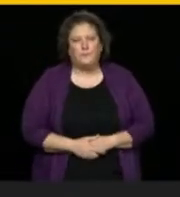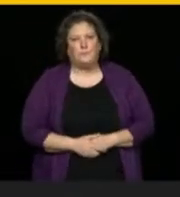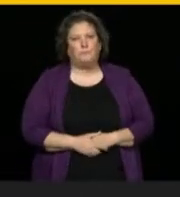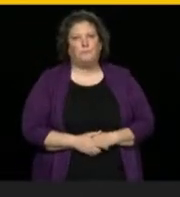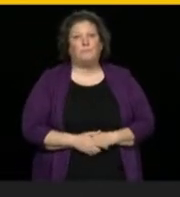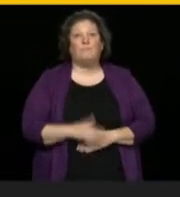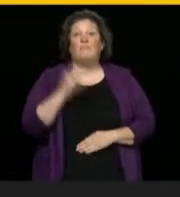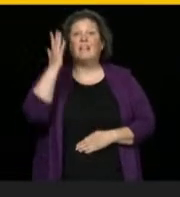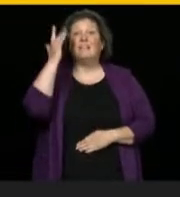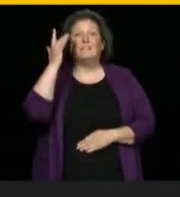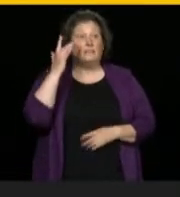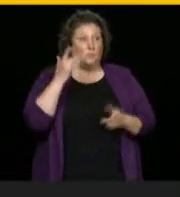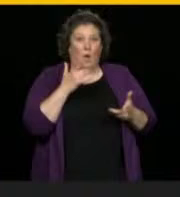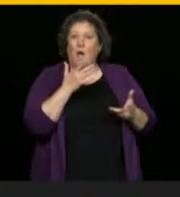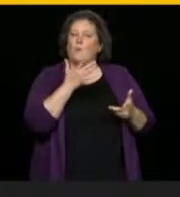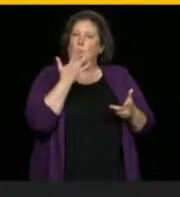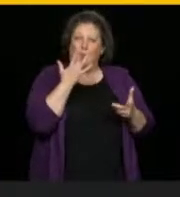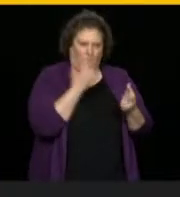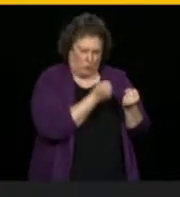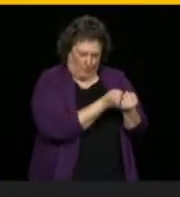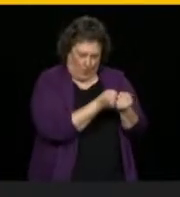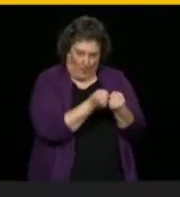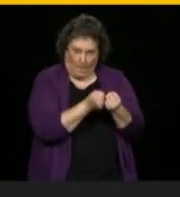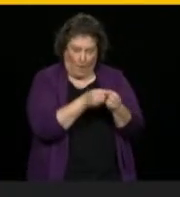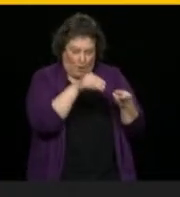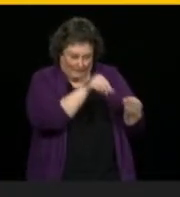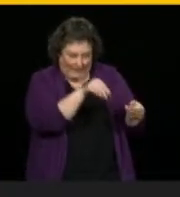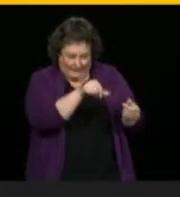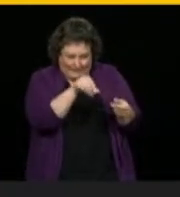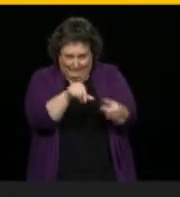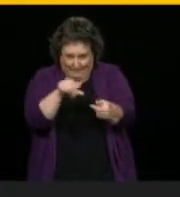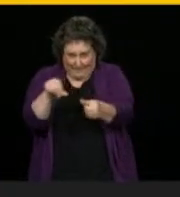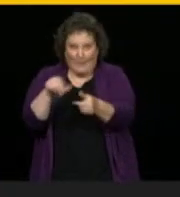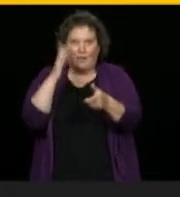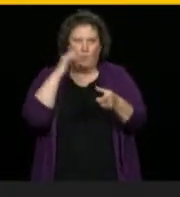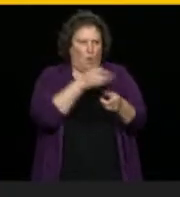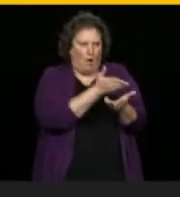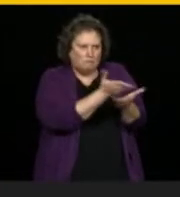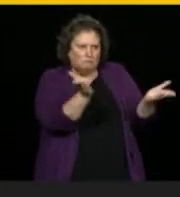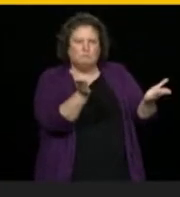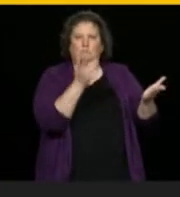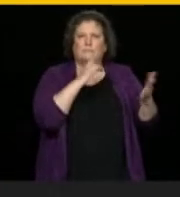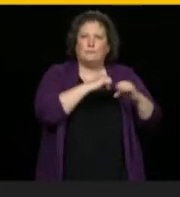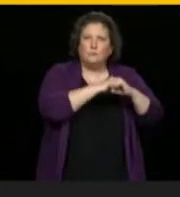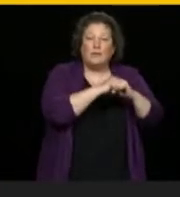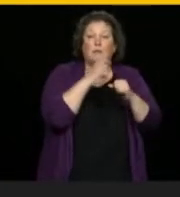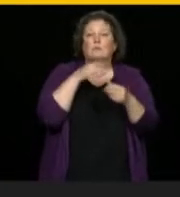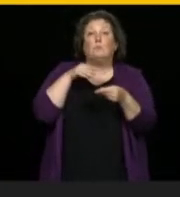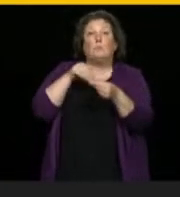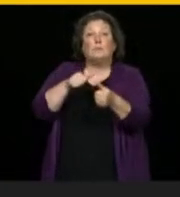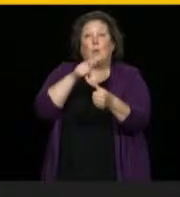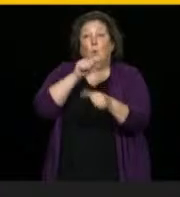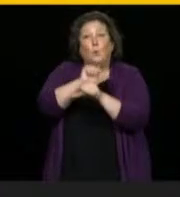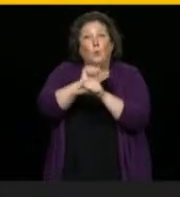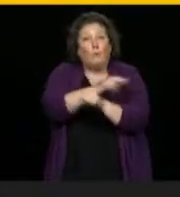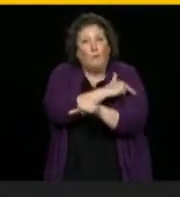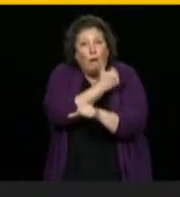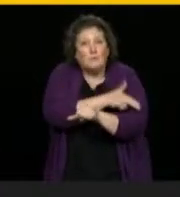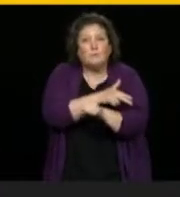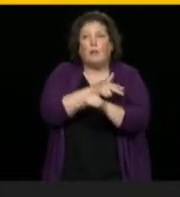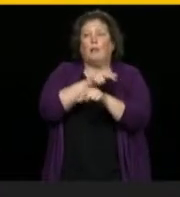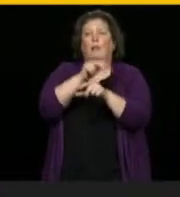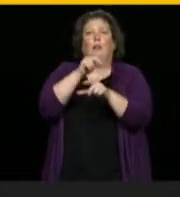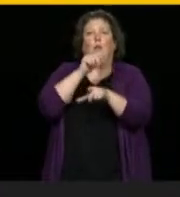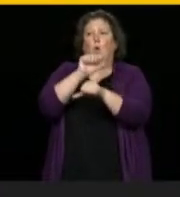make it through and protect their loved ones and protect our frontline workers and protect our vulnerable populations